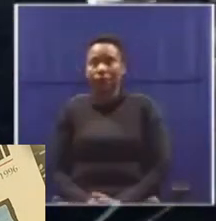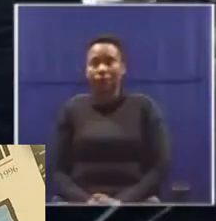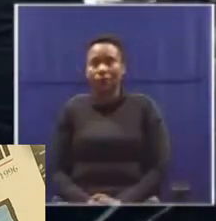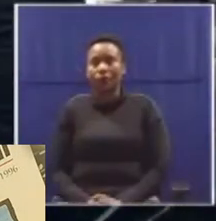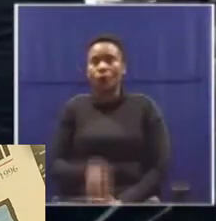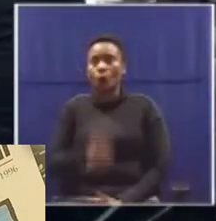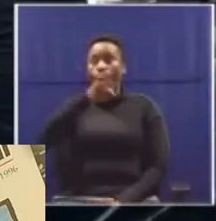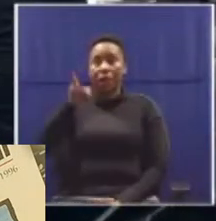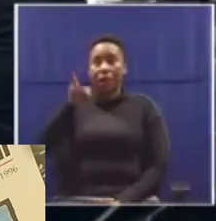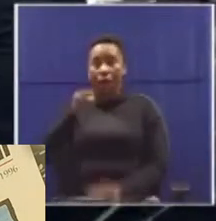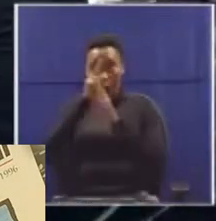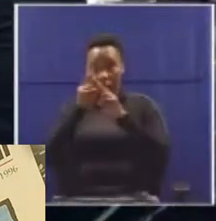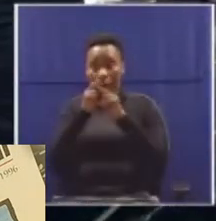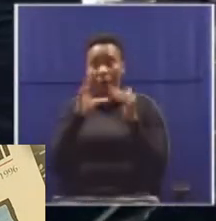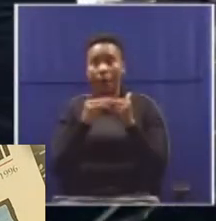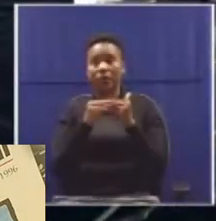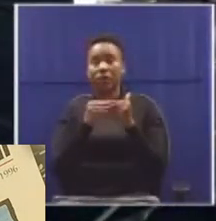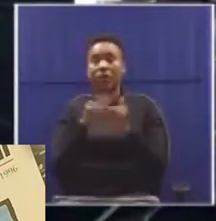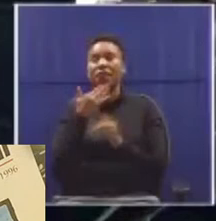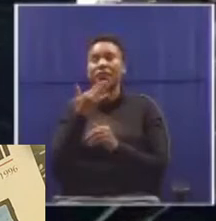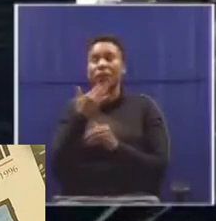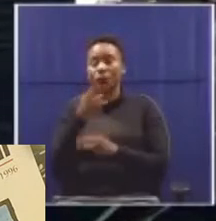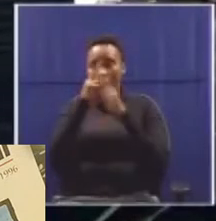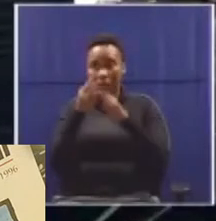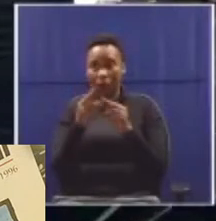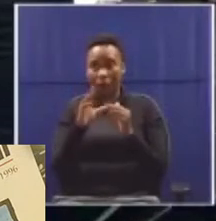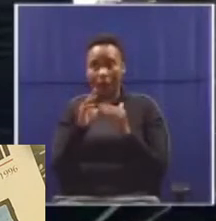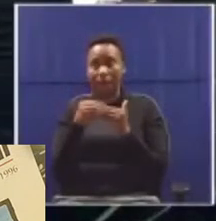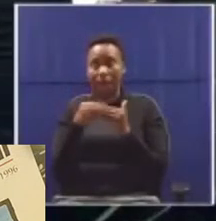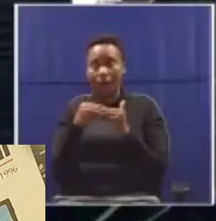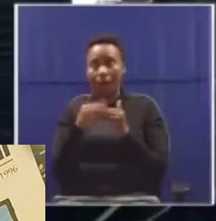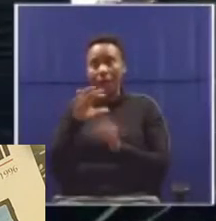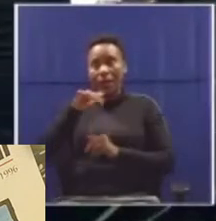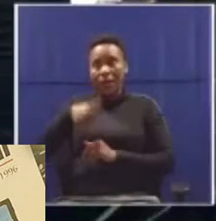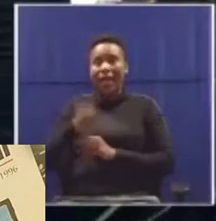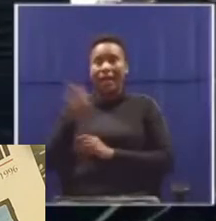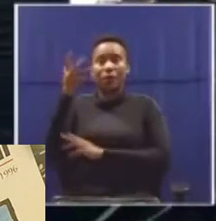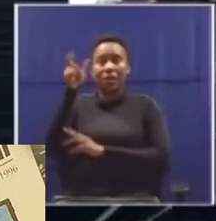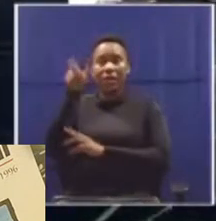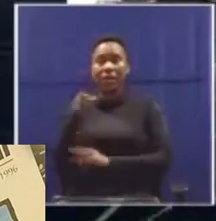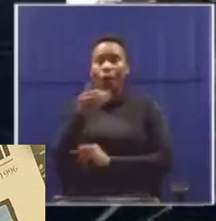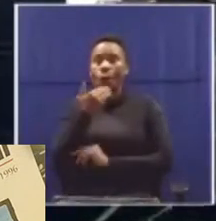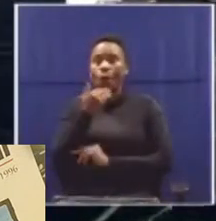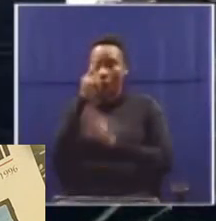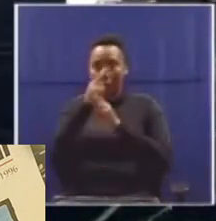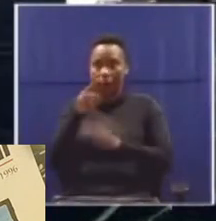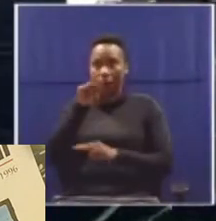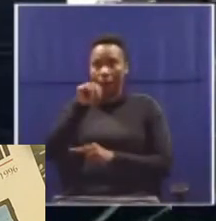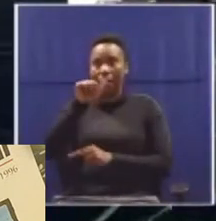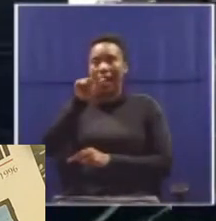all honorable members thank you honorable member the next speaker is